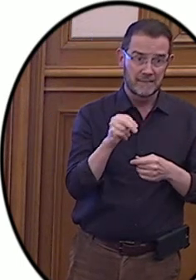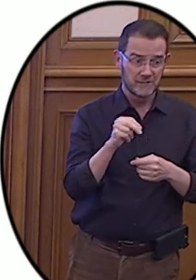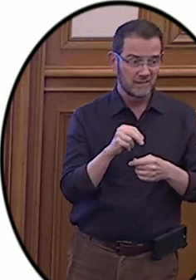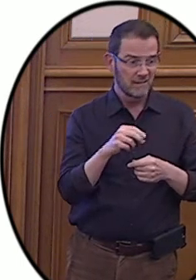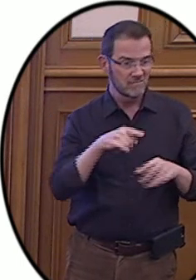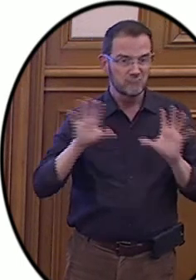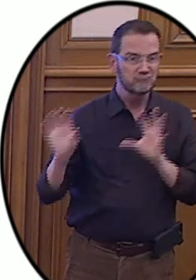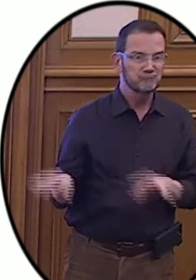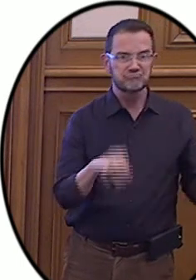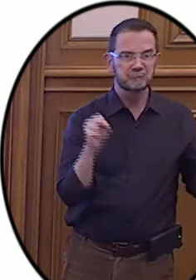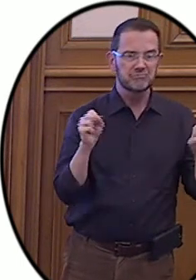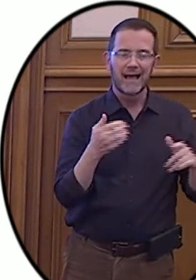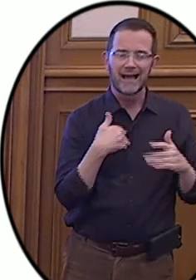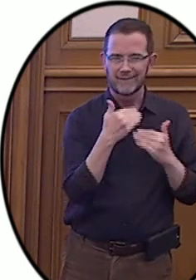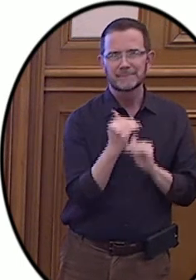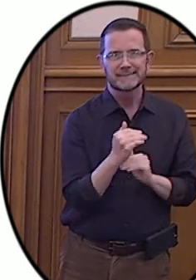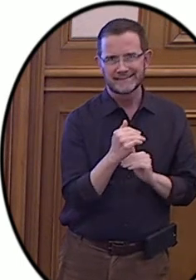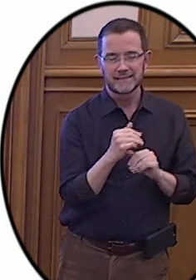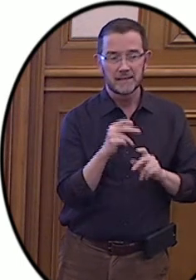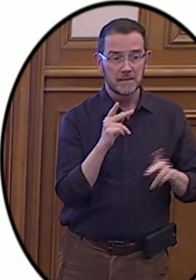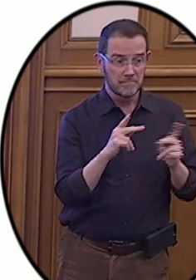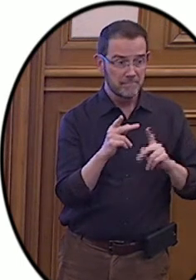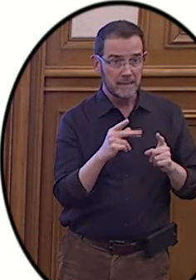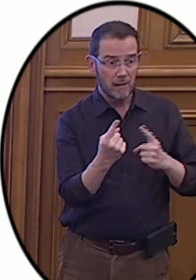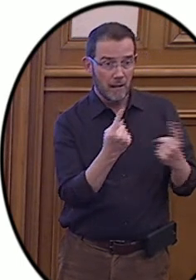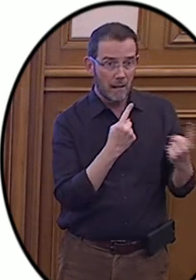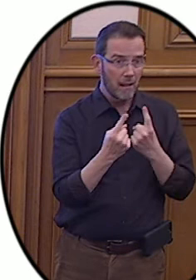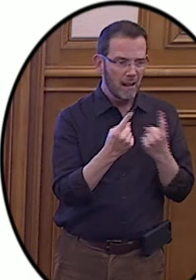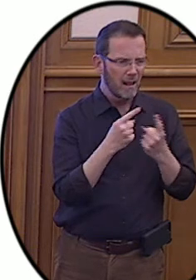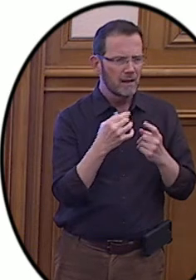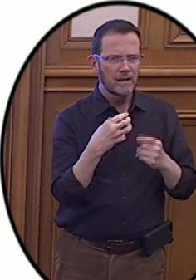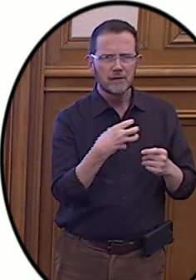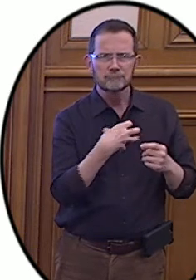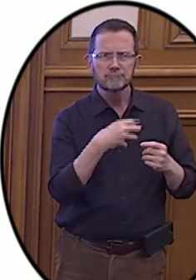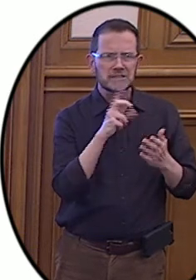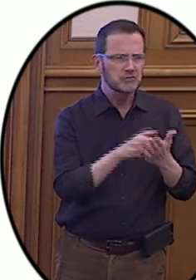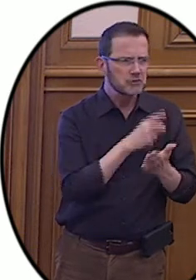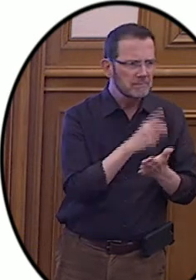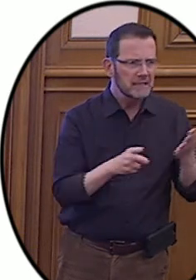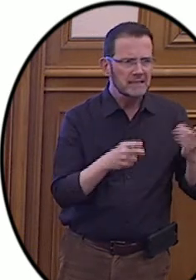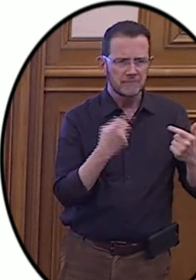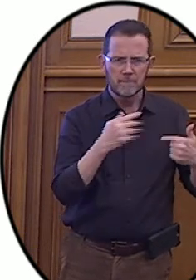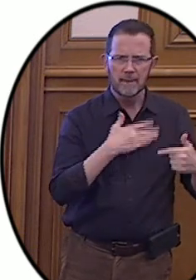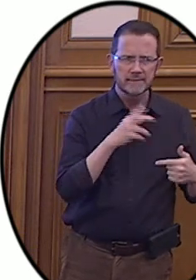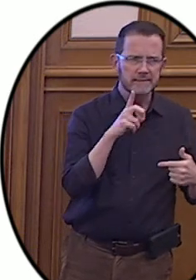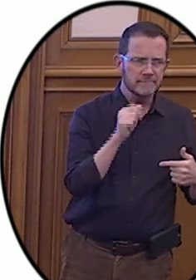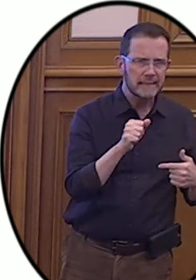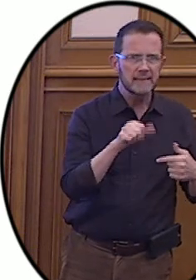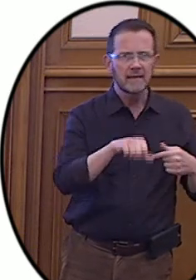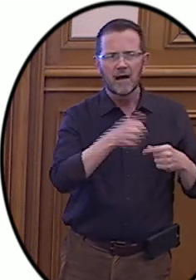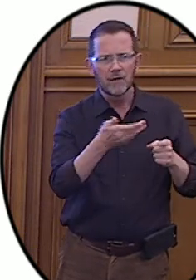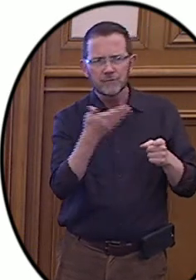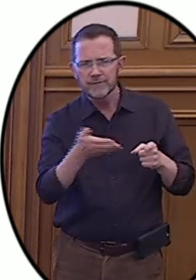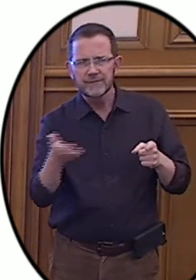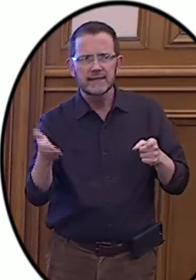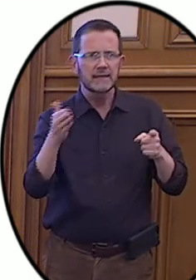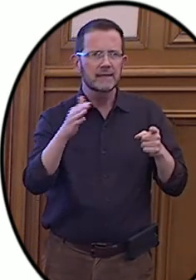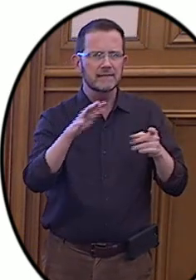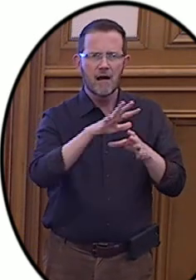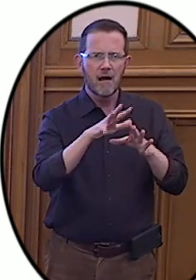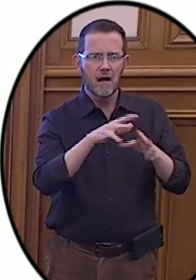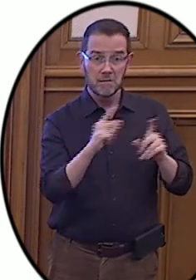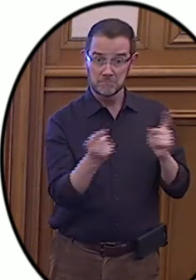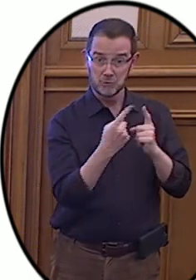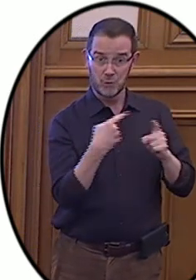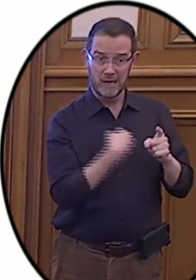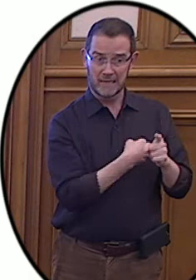with complaints involving discrimination based on disability or other factors that are also covered under